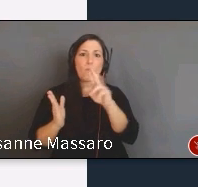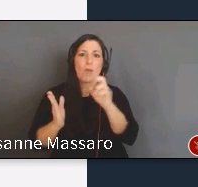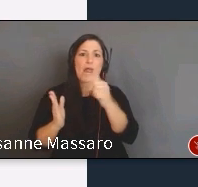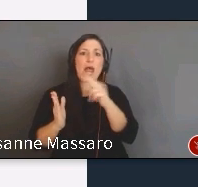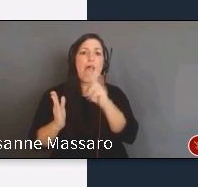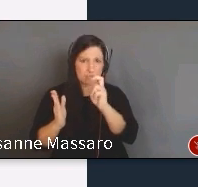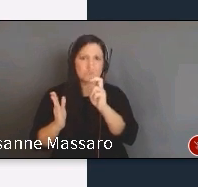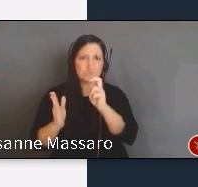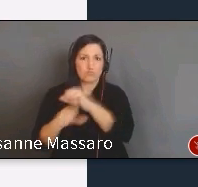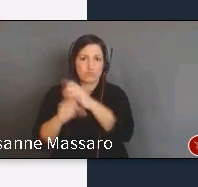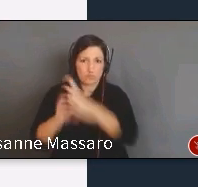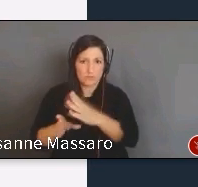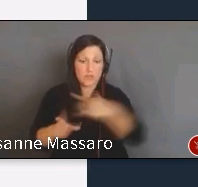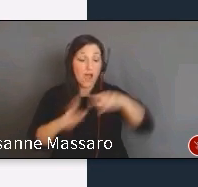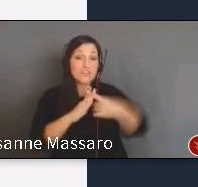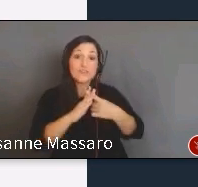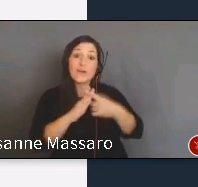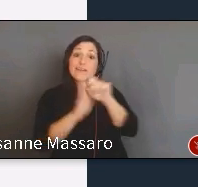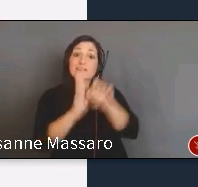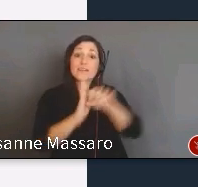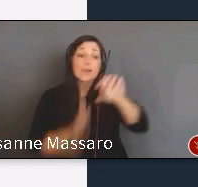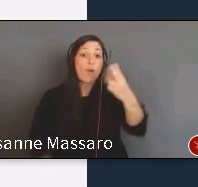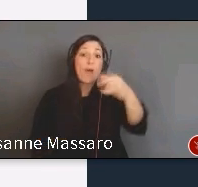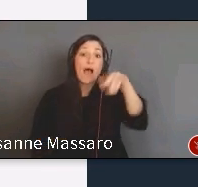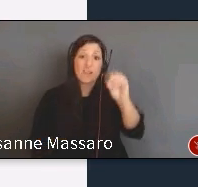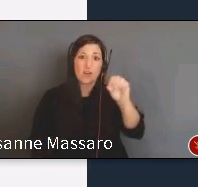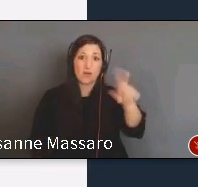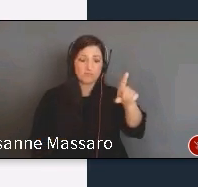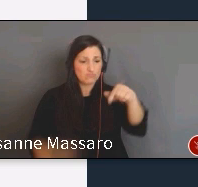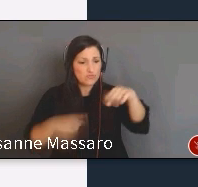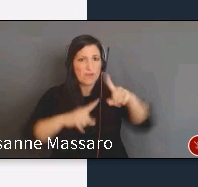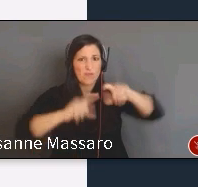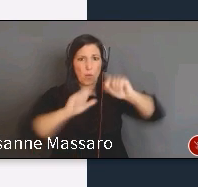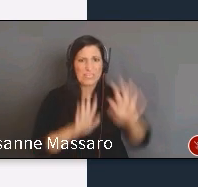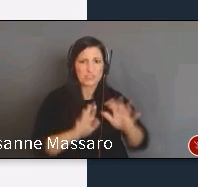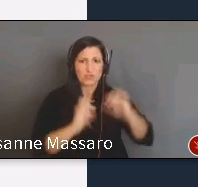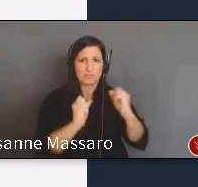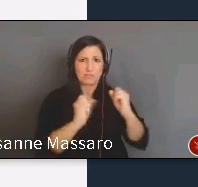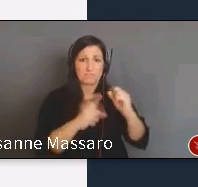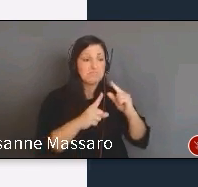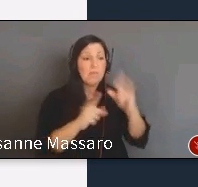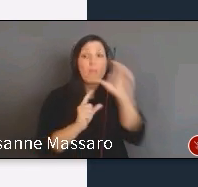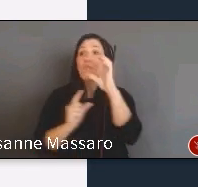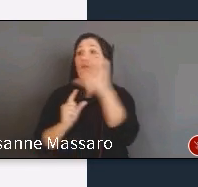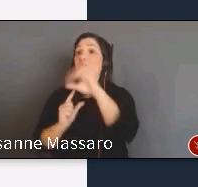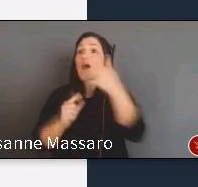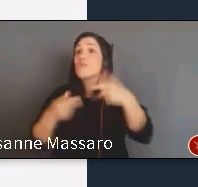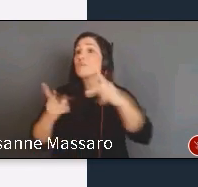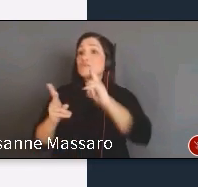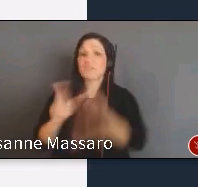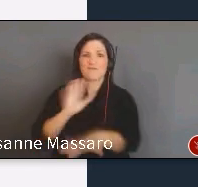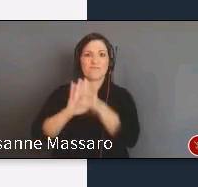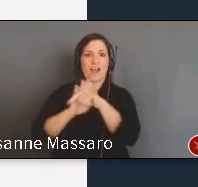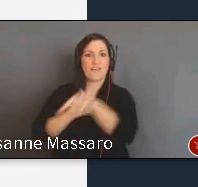in Ohio, did a winter there, and then I was looking for other opportunities within the company and found this role, and I thoroughly